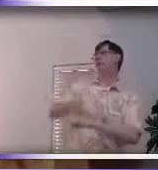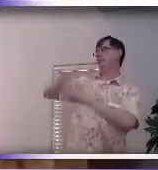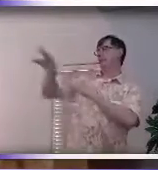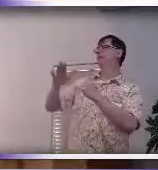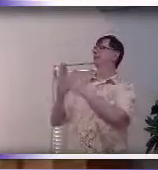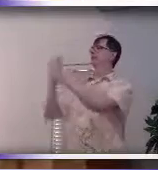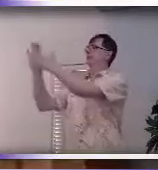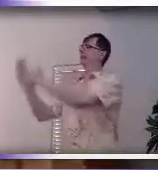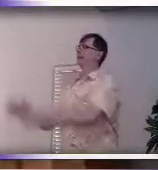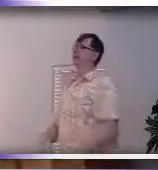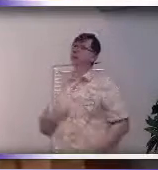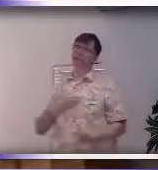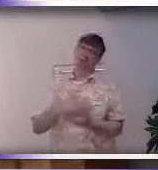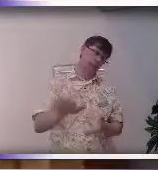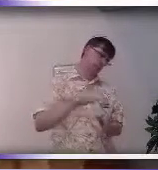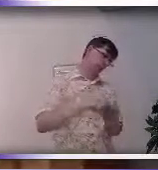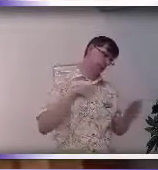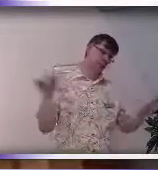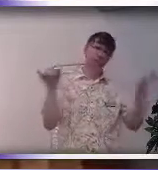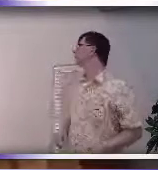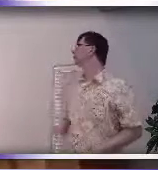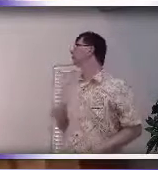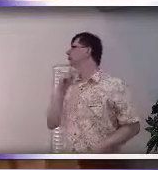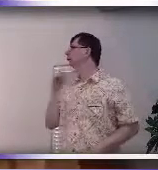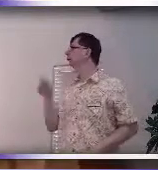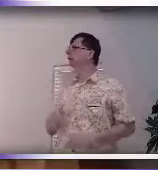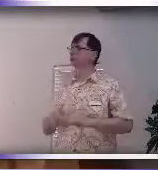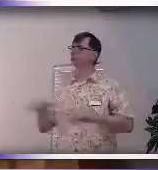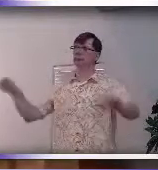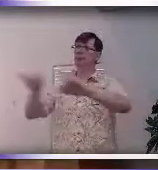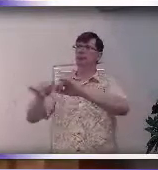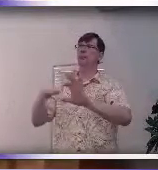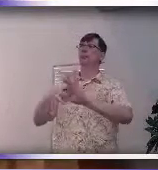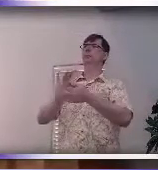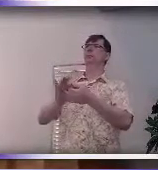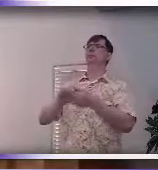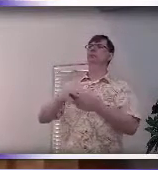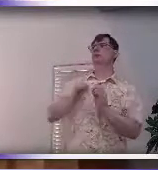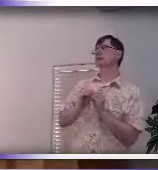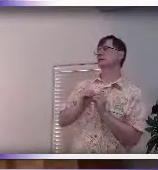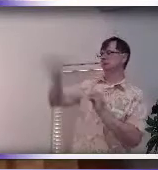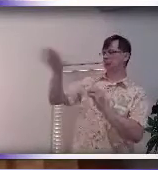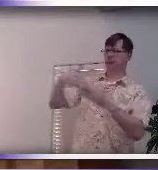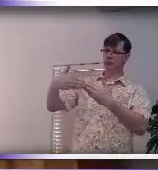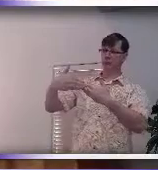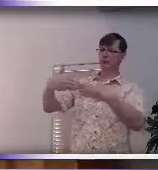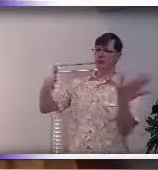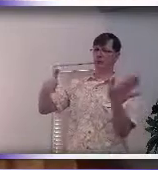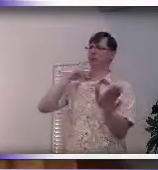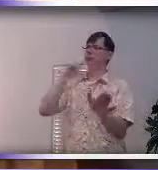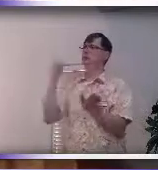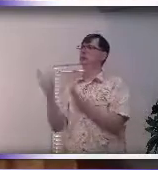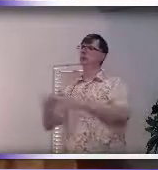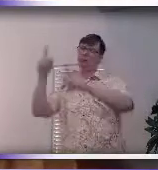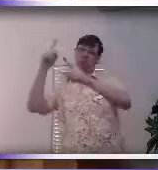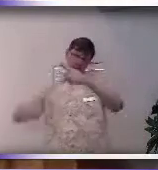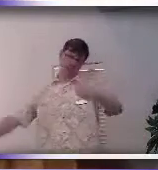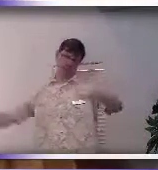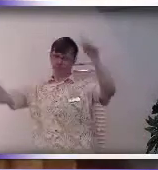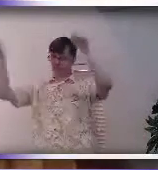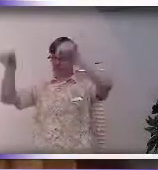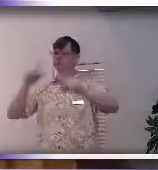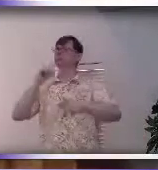Now, I know some of you are really smart and are already thinking, have used an escape hatch. I will tell you right now